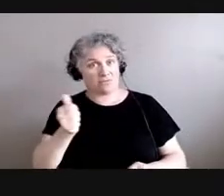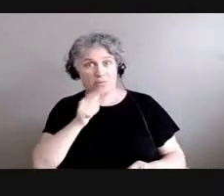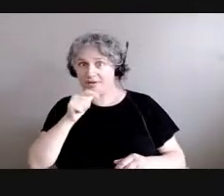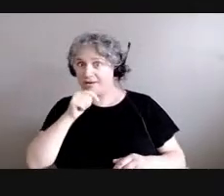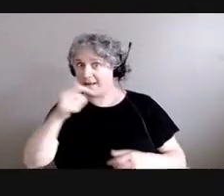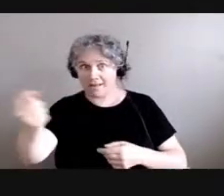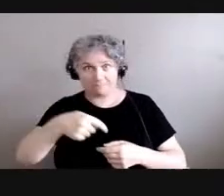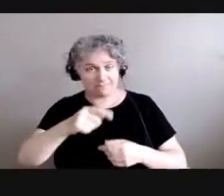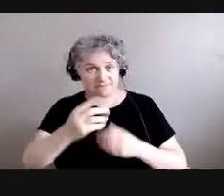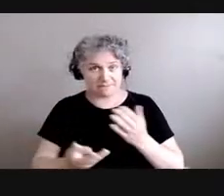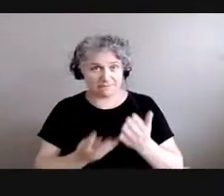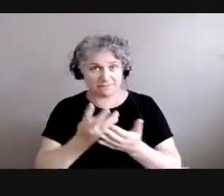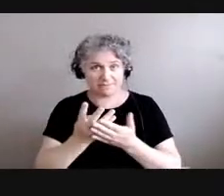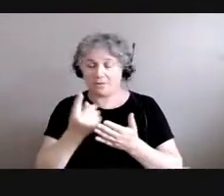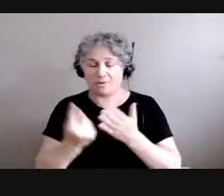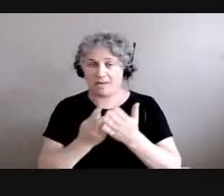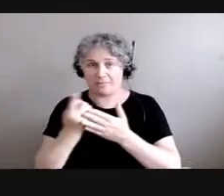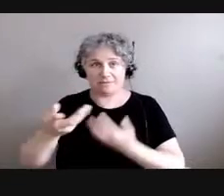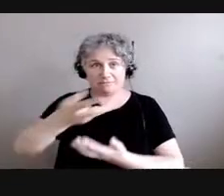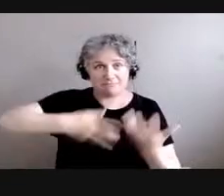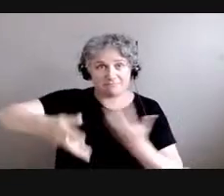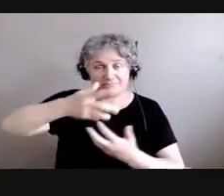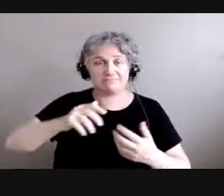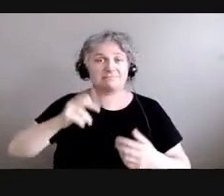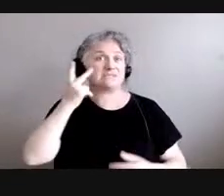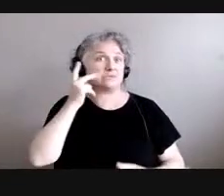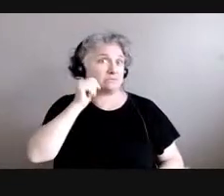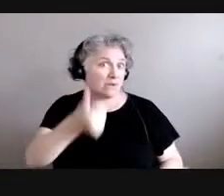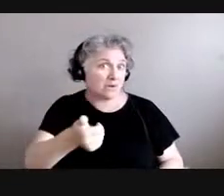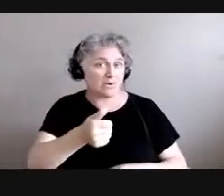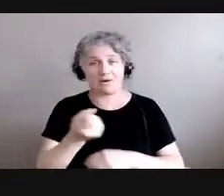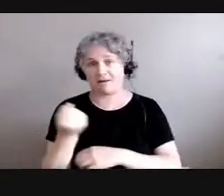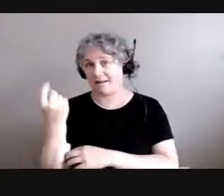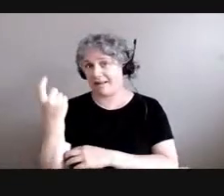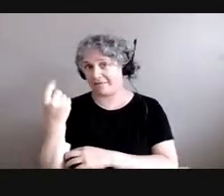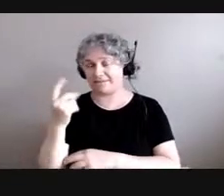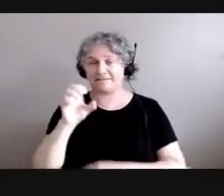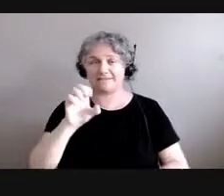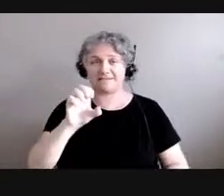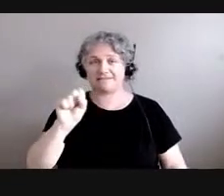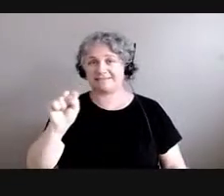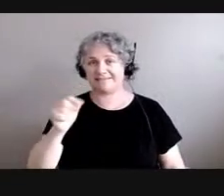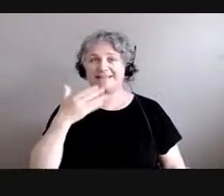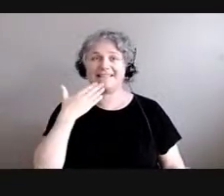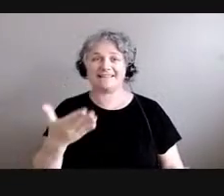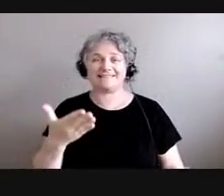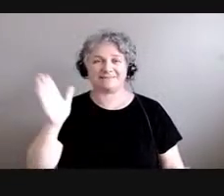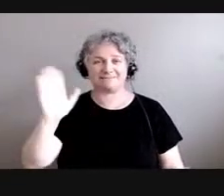forward to welcoming you back tomorrow at 11 a.m. Eastern Standard Time. Thanks.